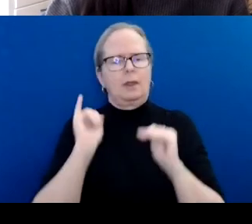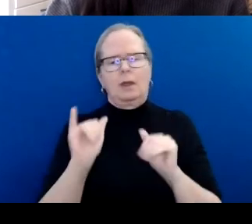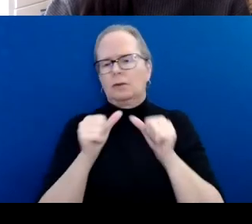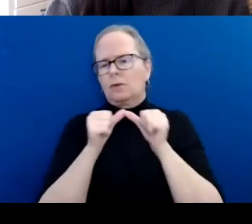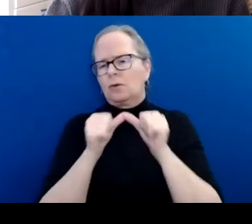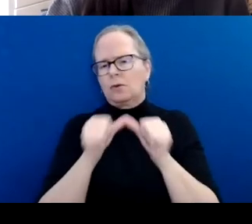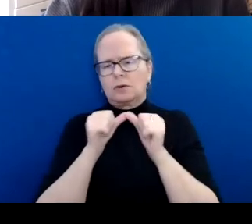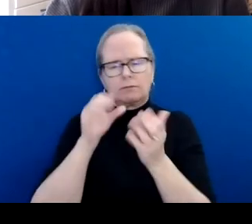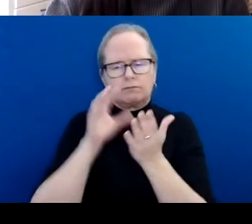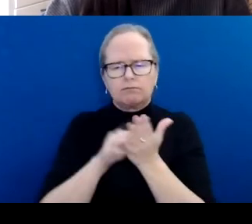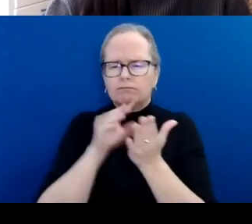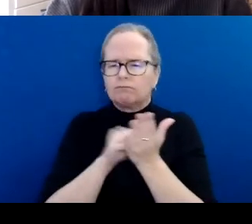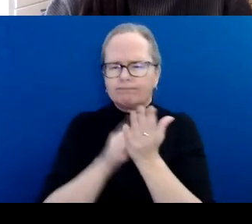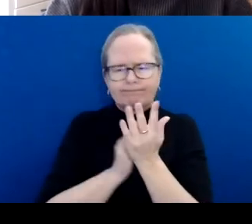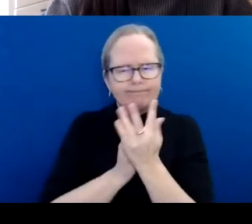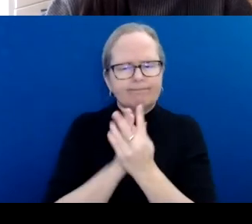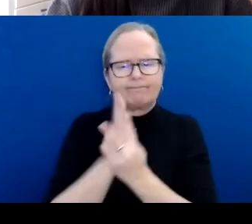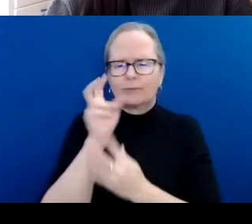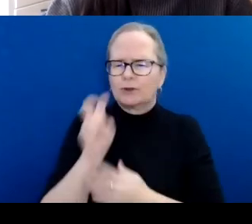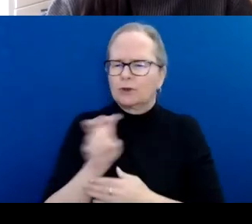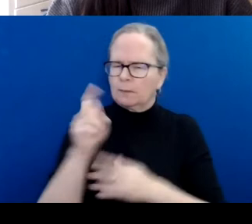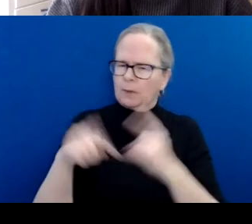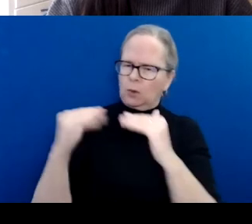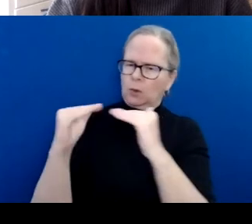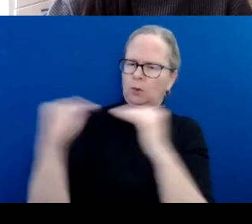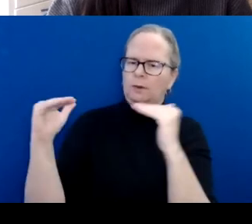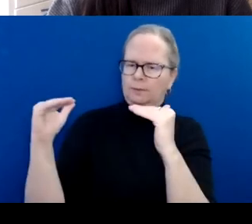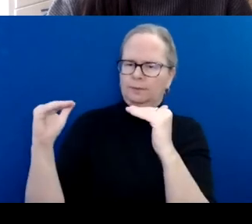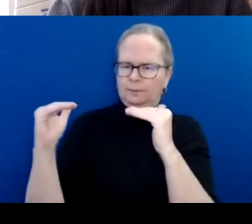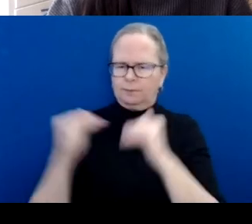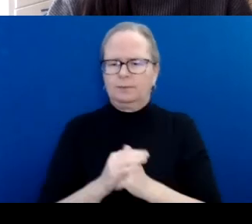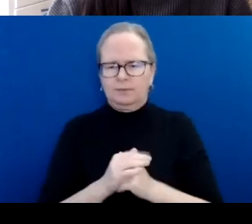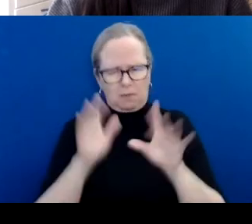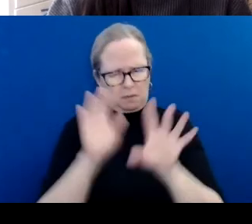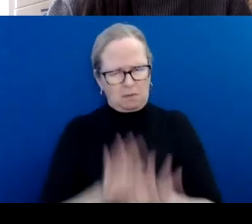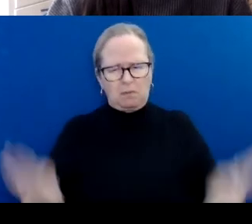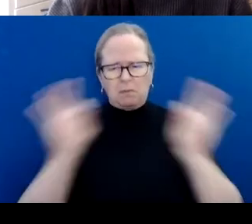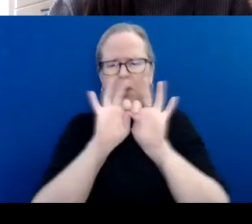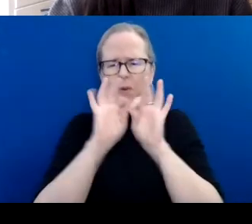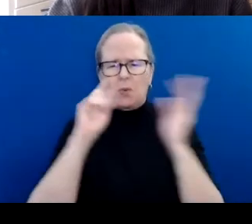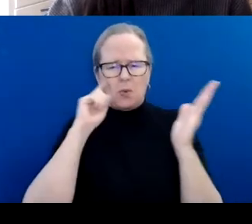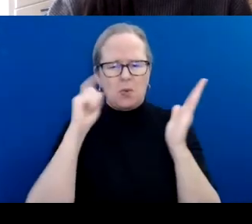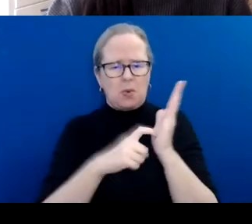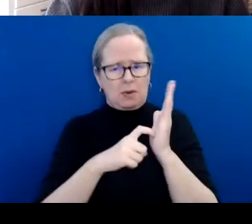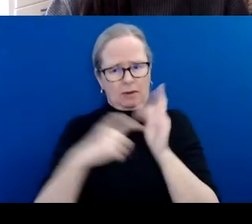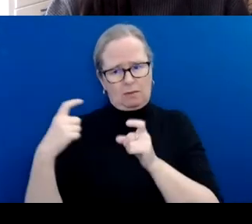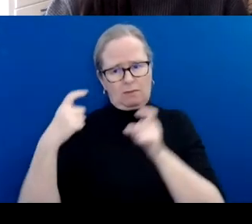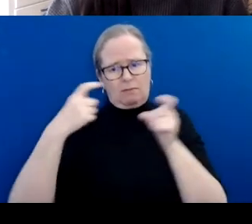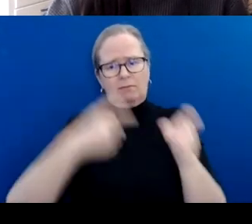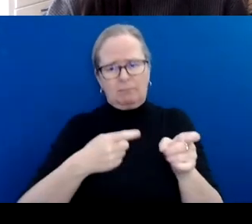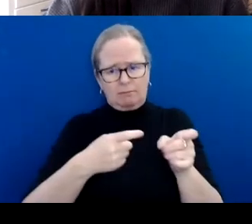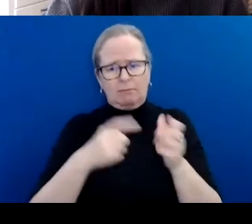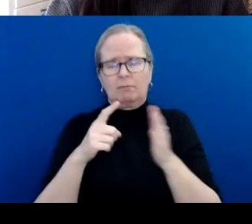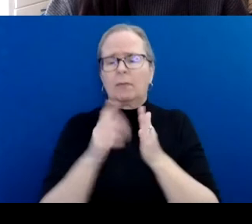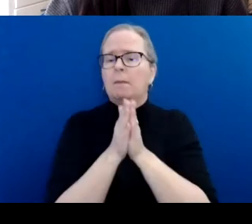It's important to acknowledge that systems like granting and public funding are usually designed in a one